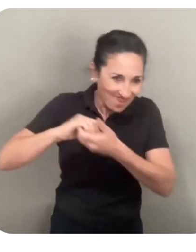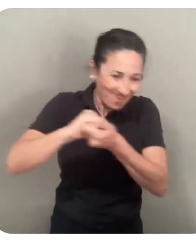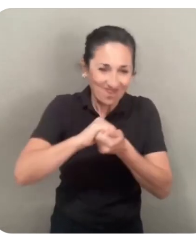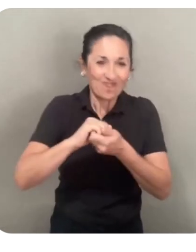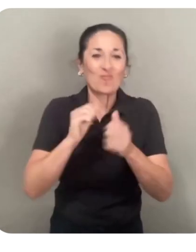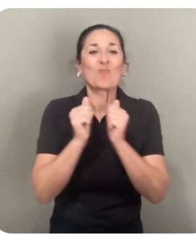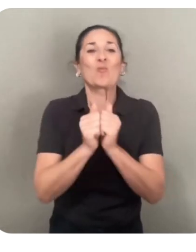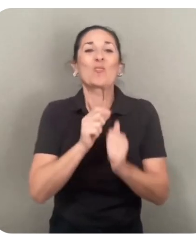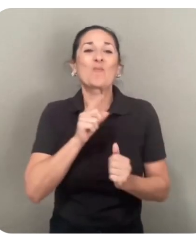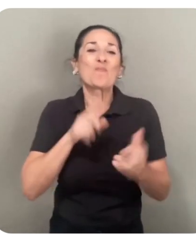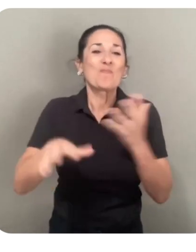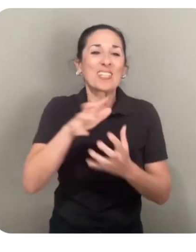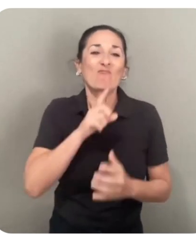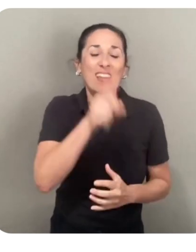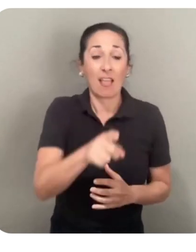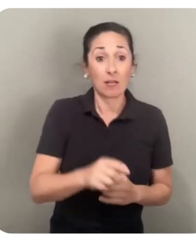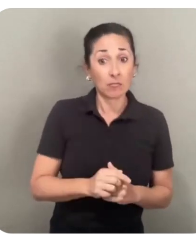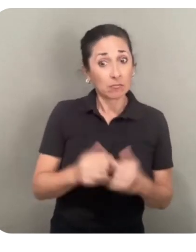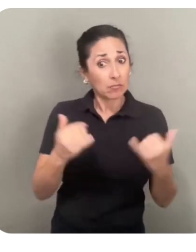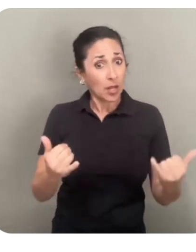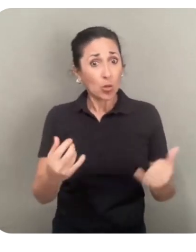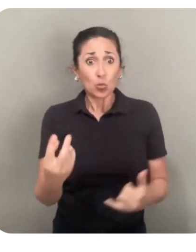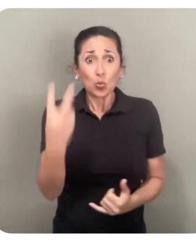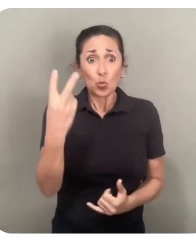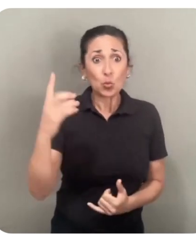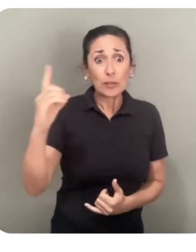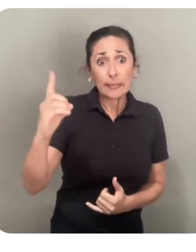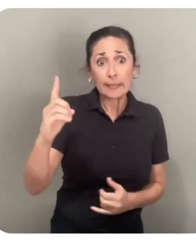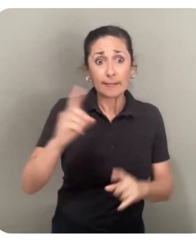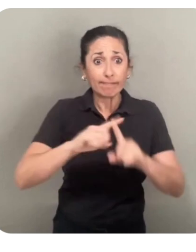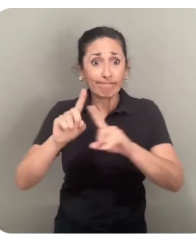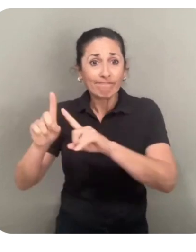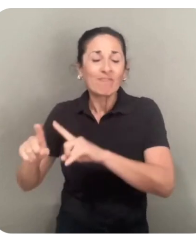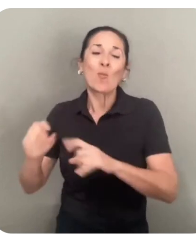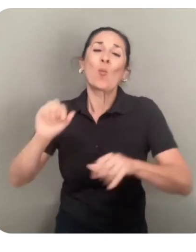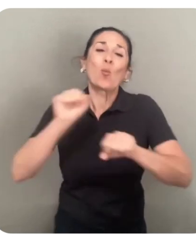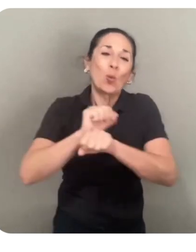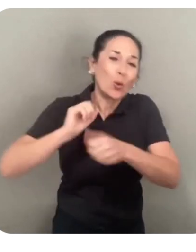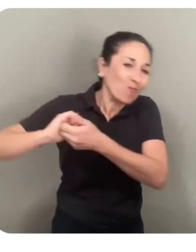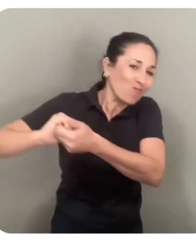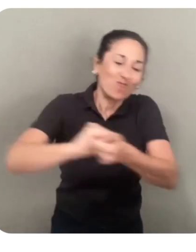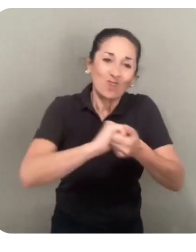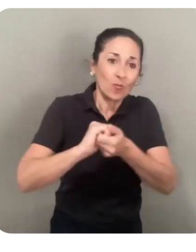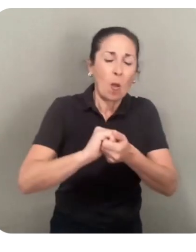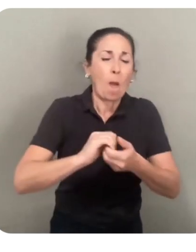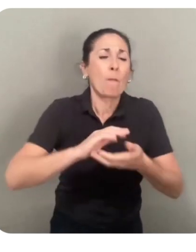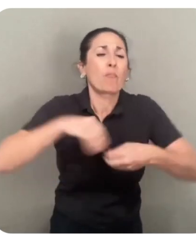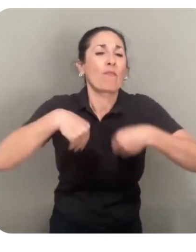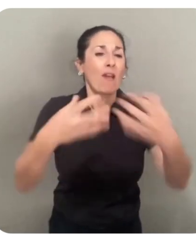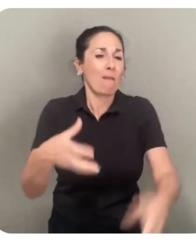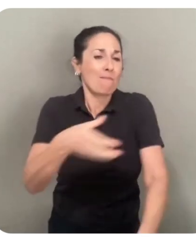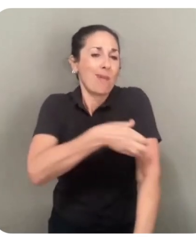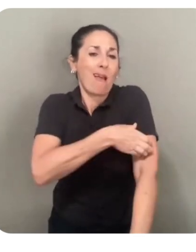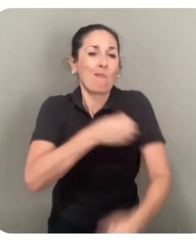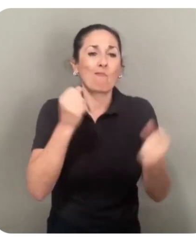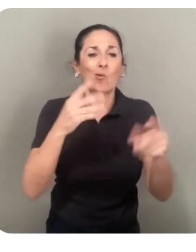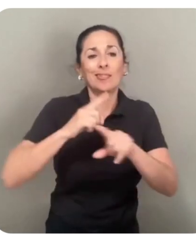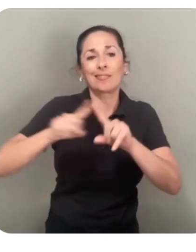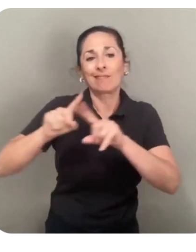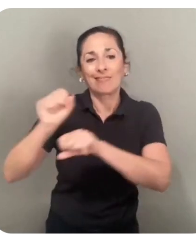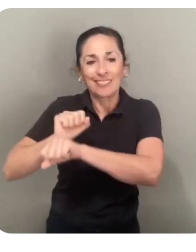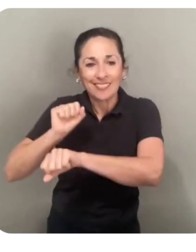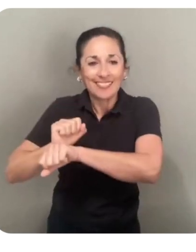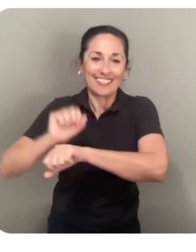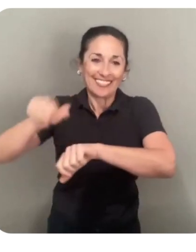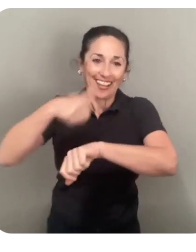start by looking at how all of our 2D features work together to create a powerful multitasking setup.